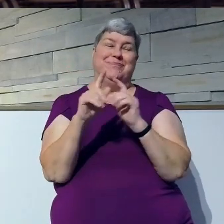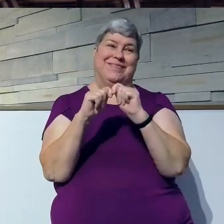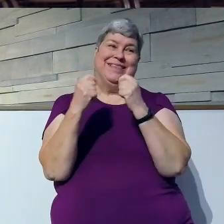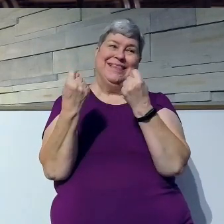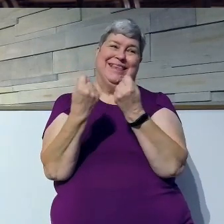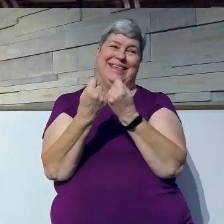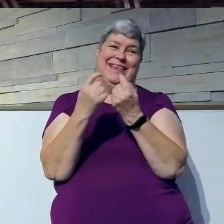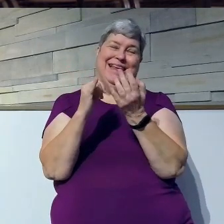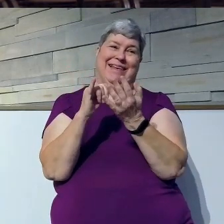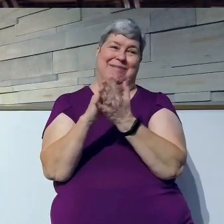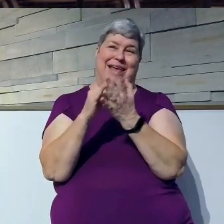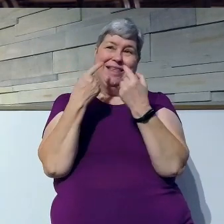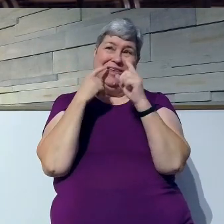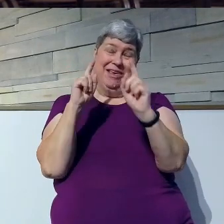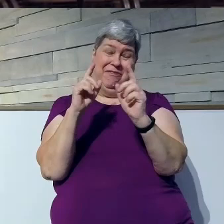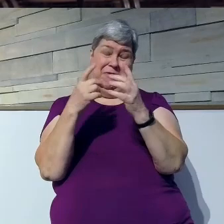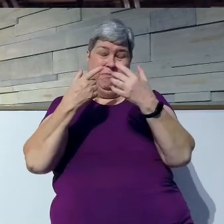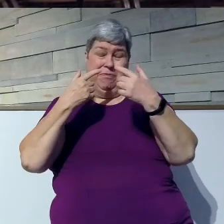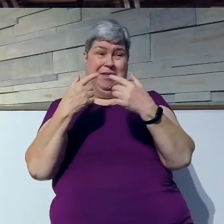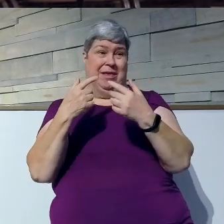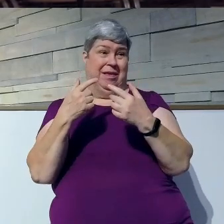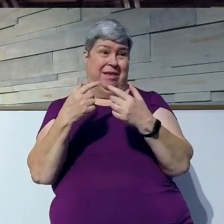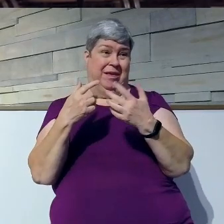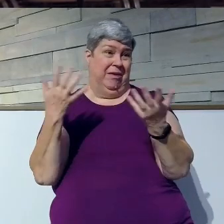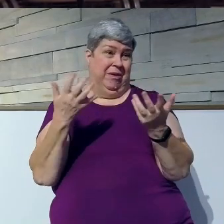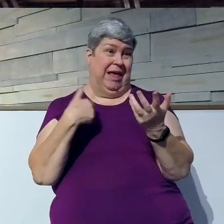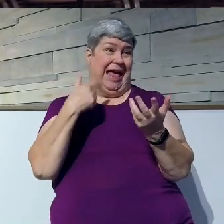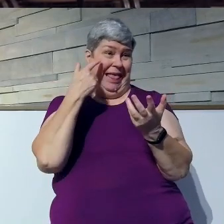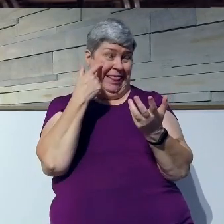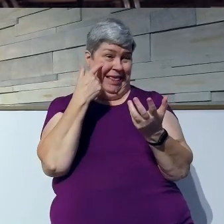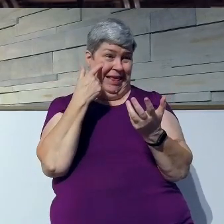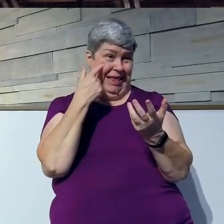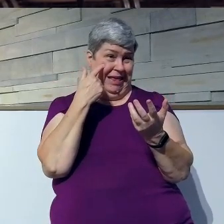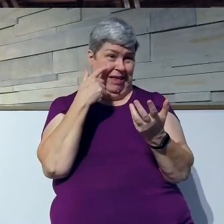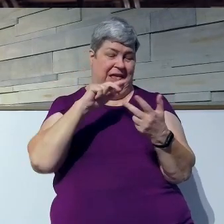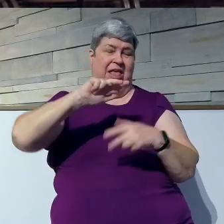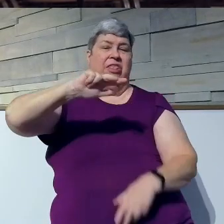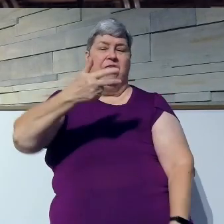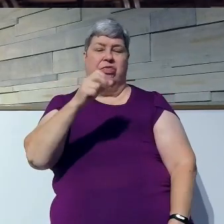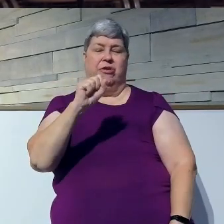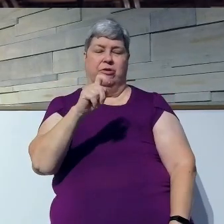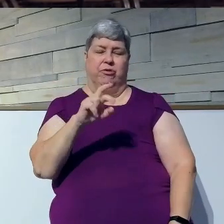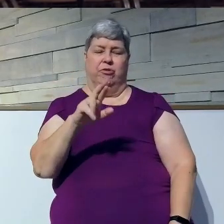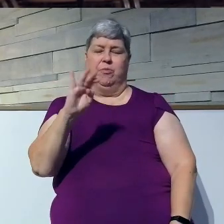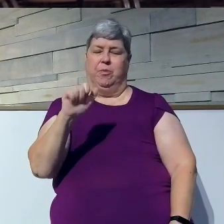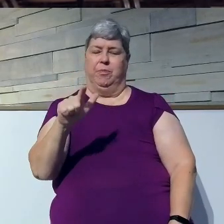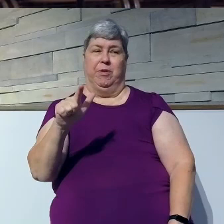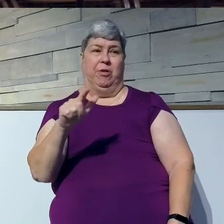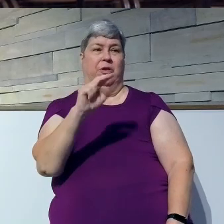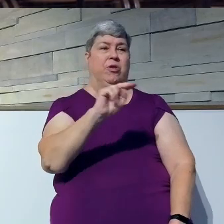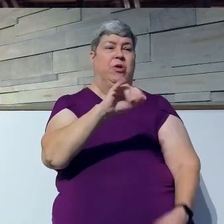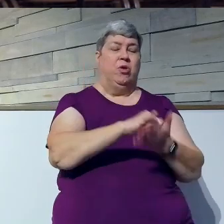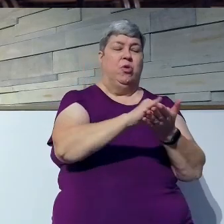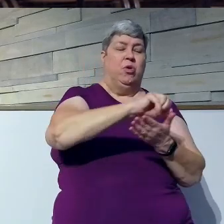teams, the achievements of overcoming a giant, I think, is this third Super Bowl when the New York Jets overcame the